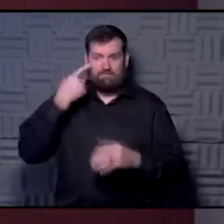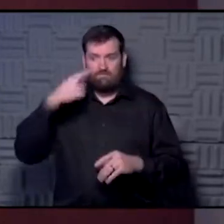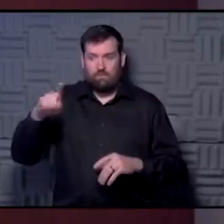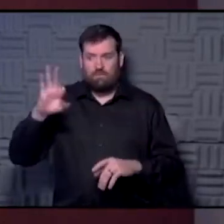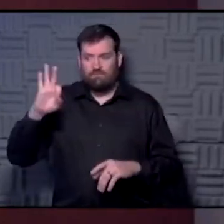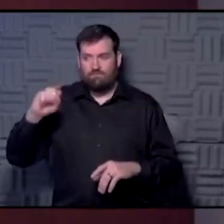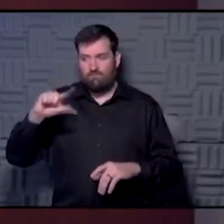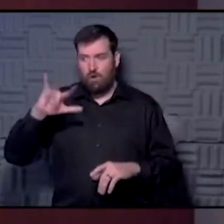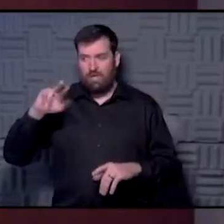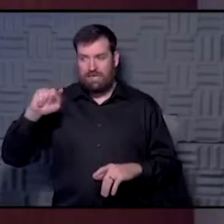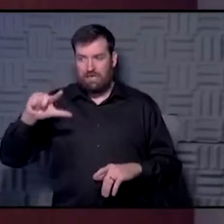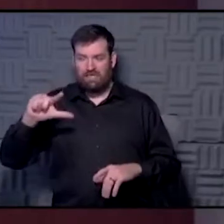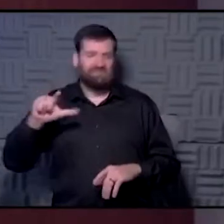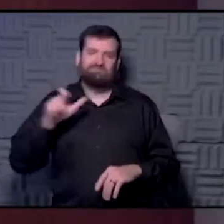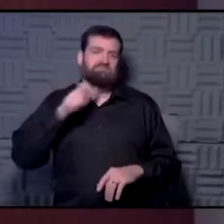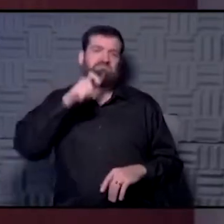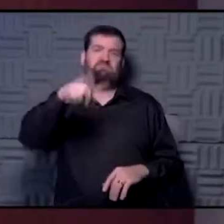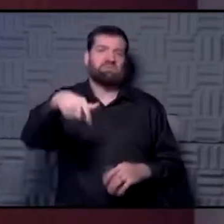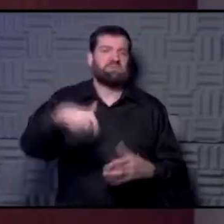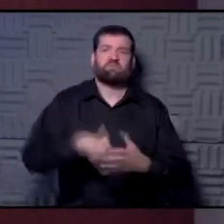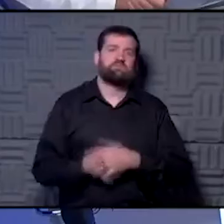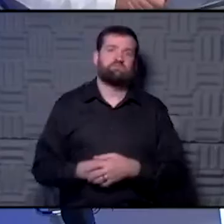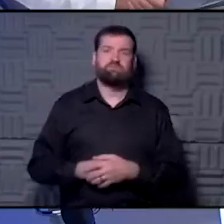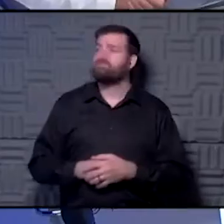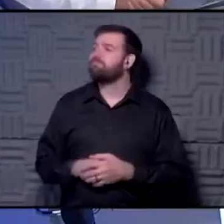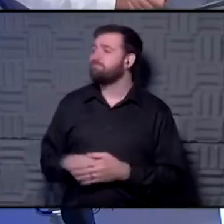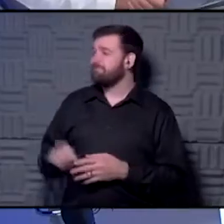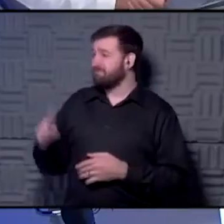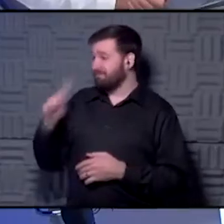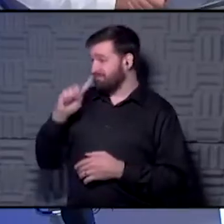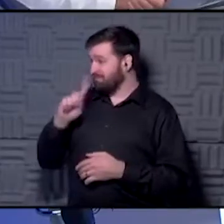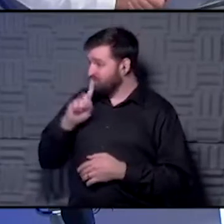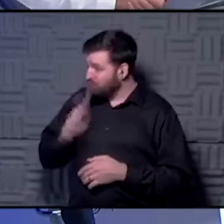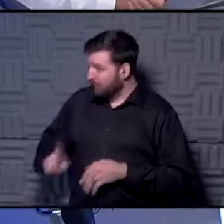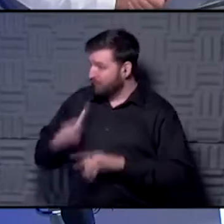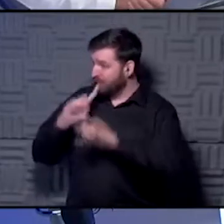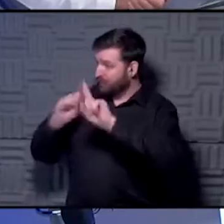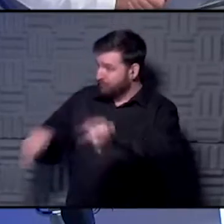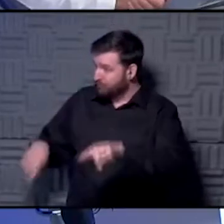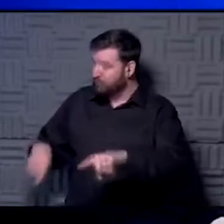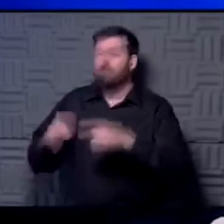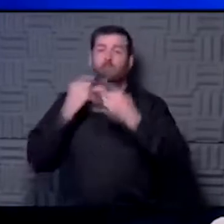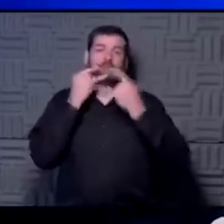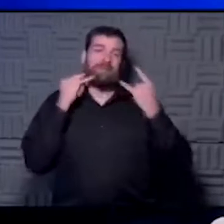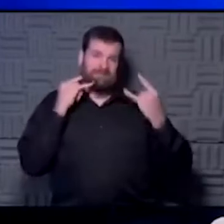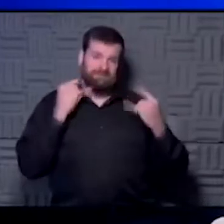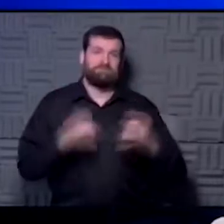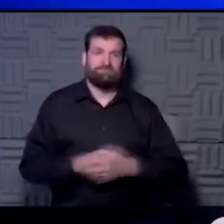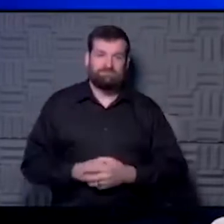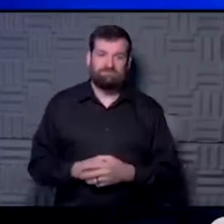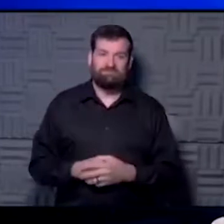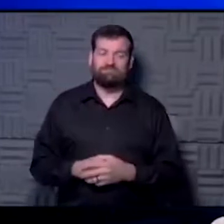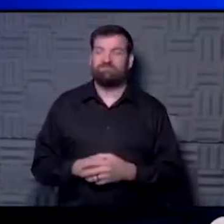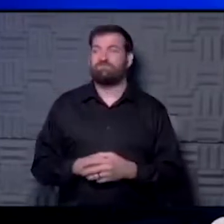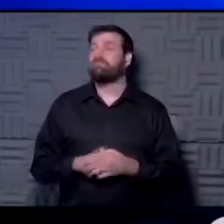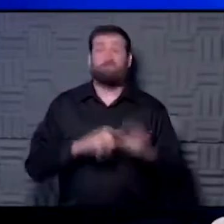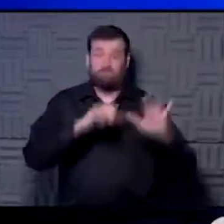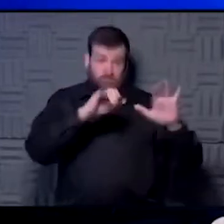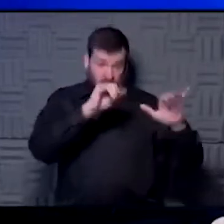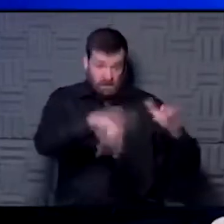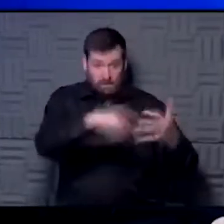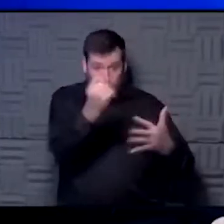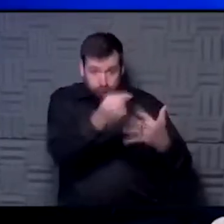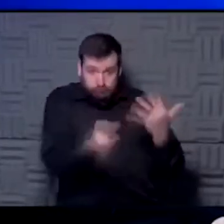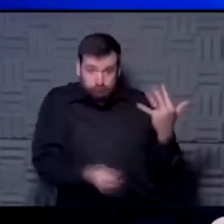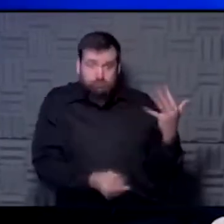I don't think it's necessary, really. I think the real answer to that is wear a mask. Yeah. Do all that. That's great. You want to do that stuff.